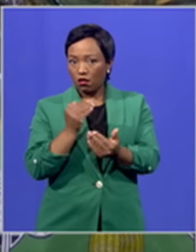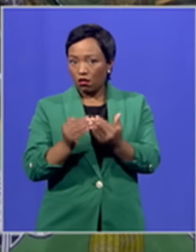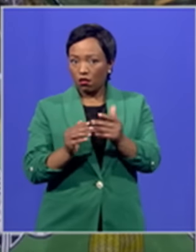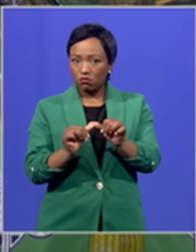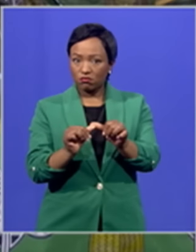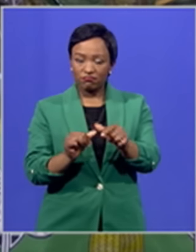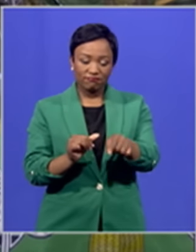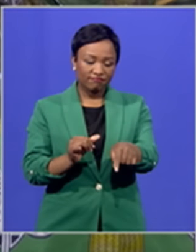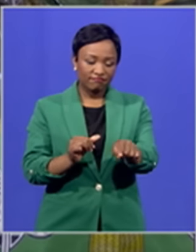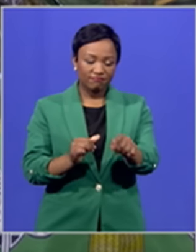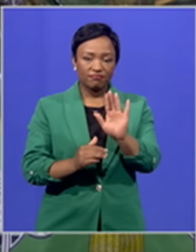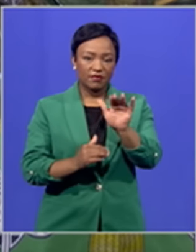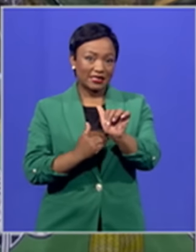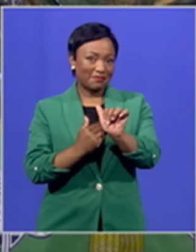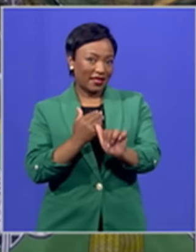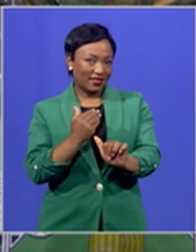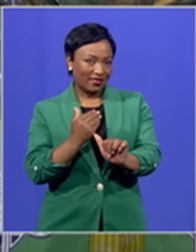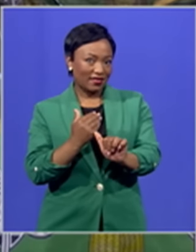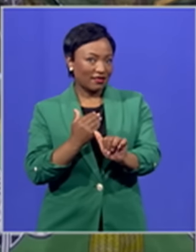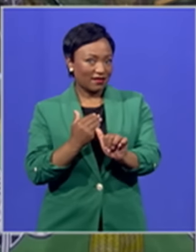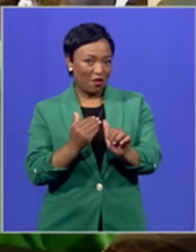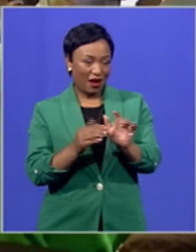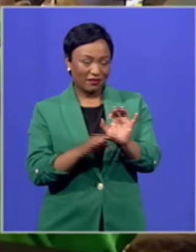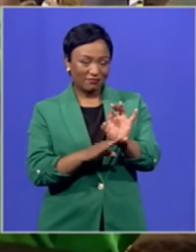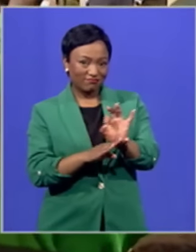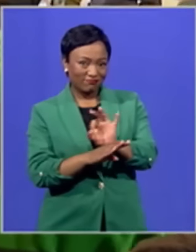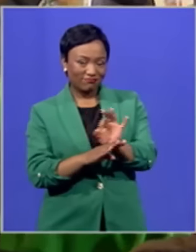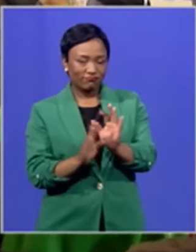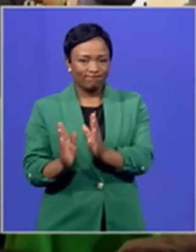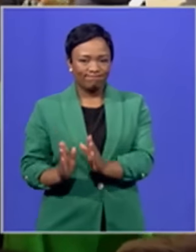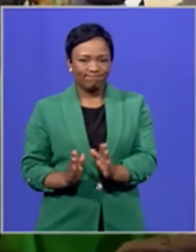swarwa mo kgweding yeo e tlago go ya le ka dithulaganyo.